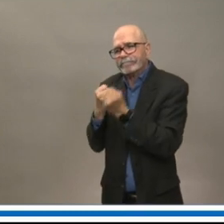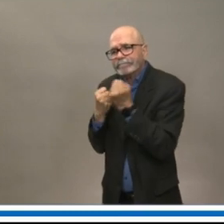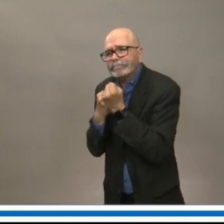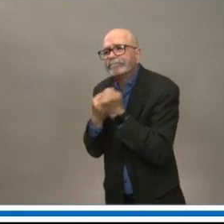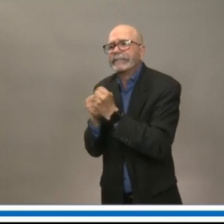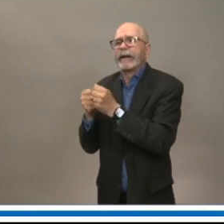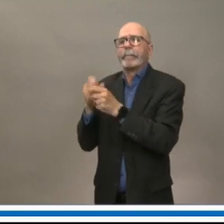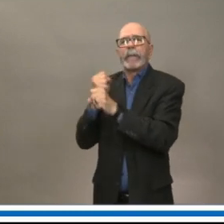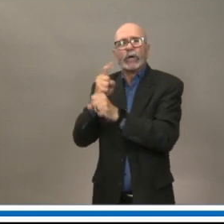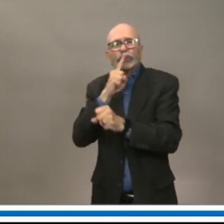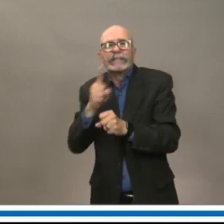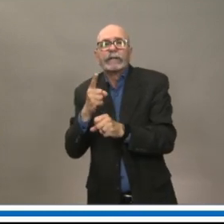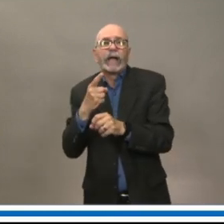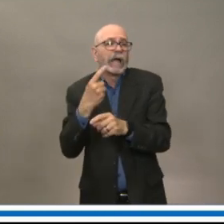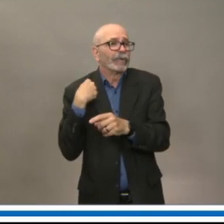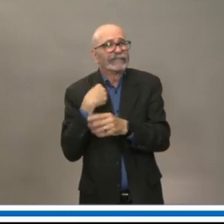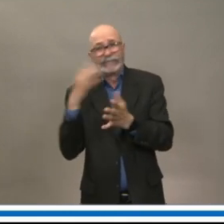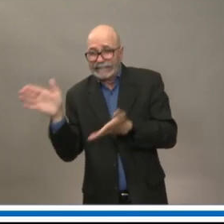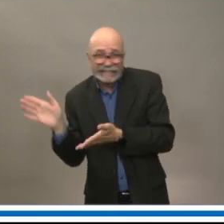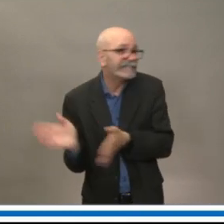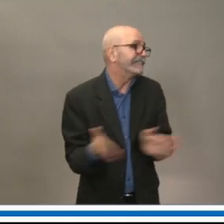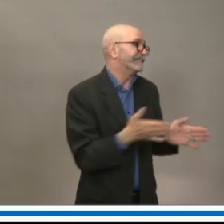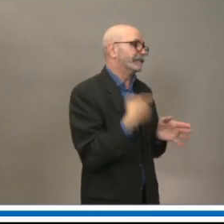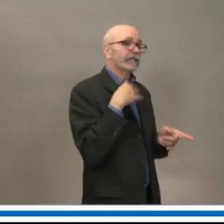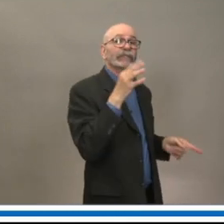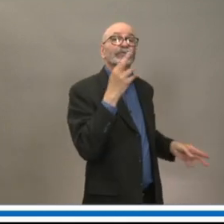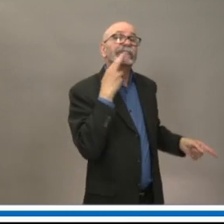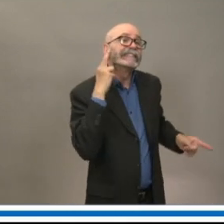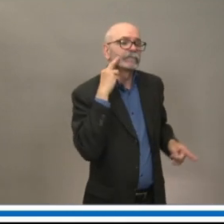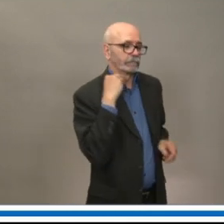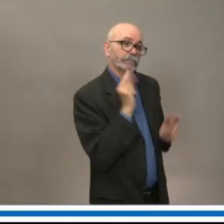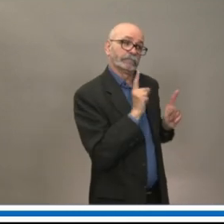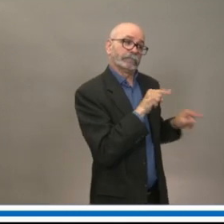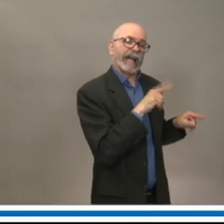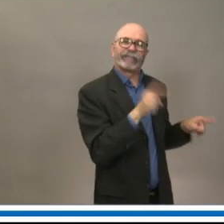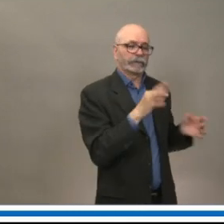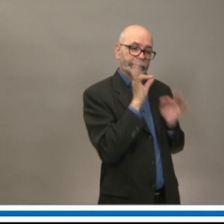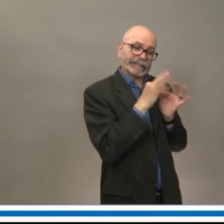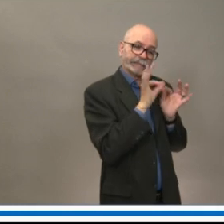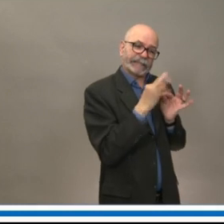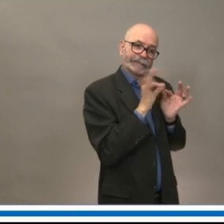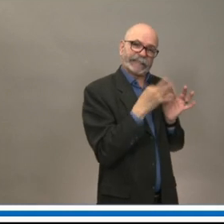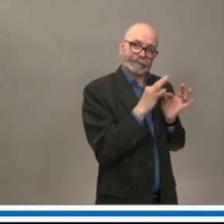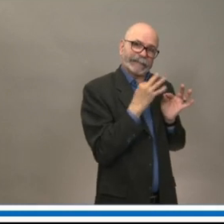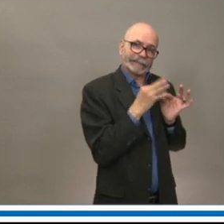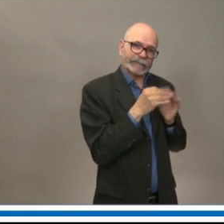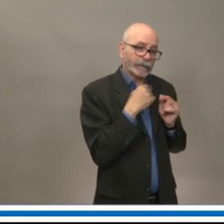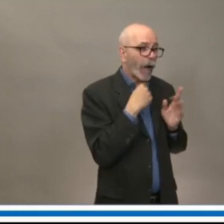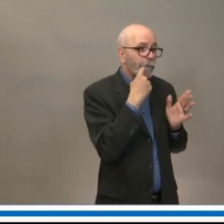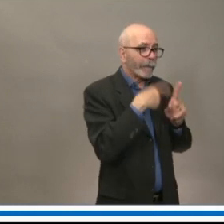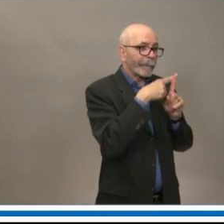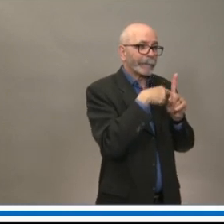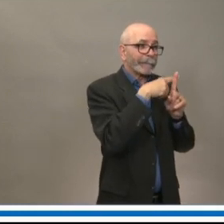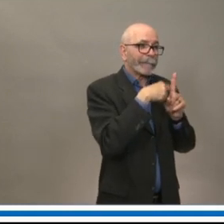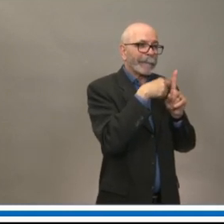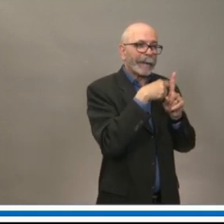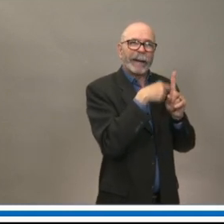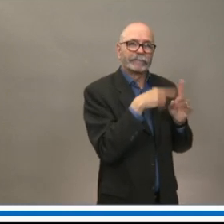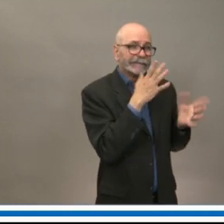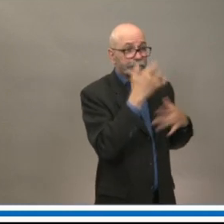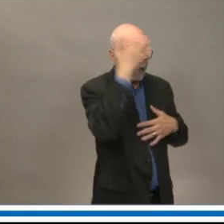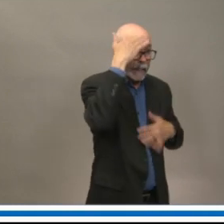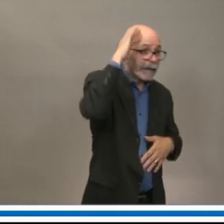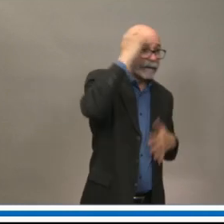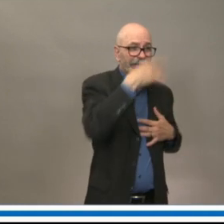get ahead of the virus, checking their temperatures twice a day. We are isolating those who are sick and ensuring those